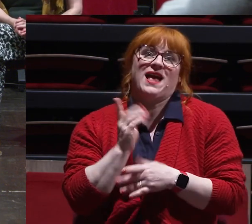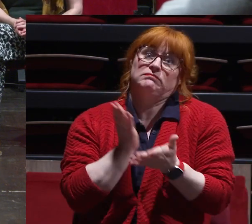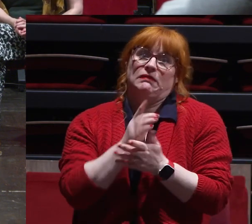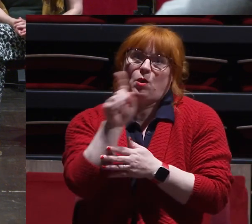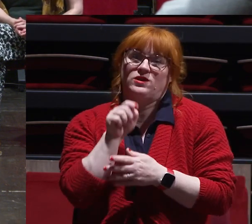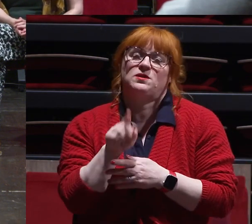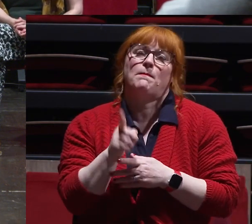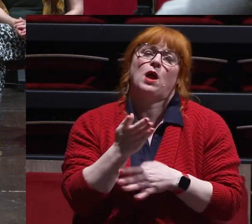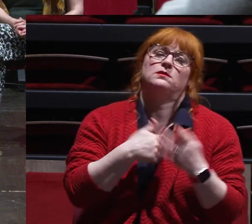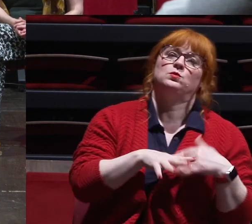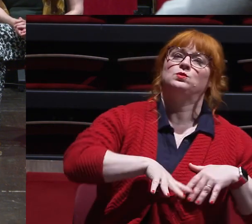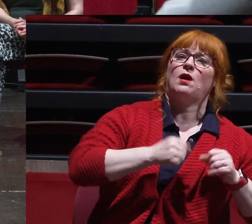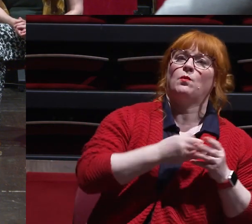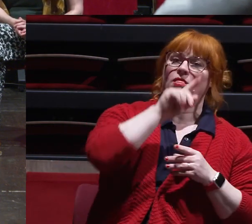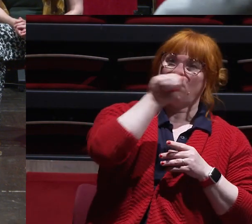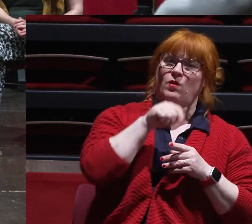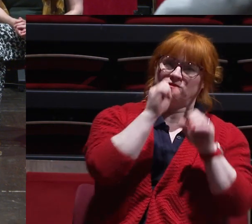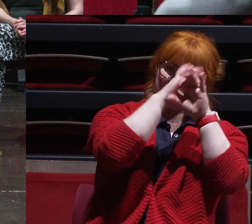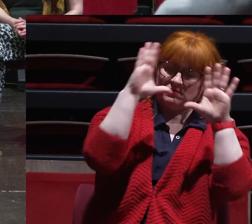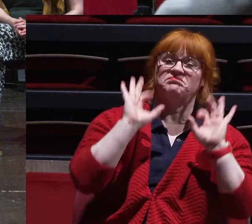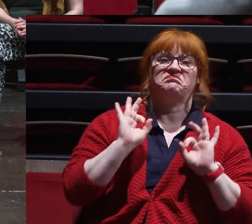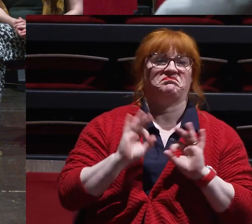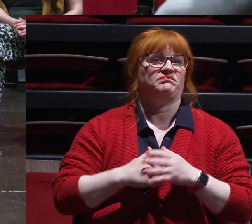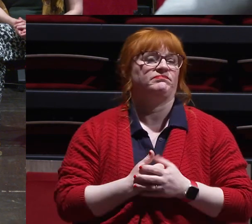you. It's good focus, isn't it? Yeah.